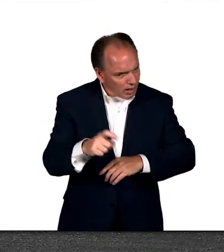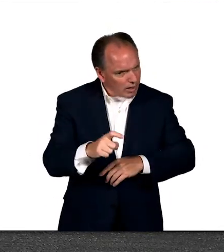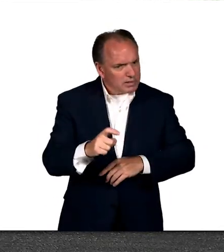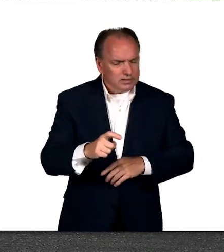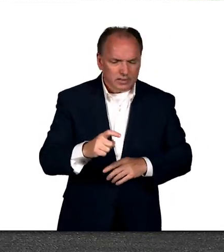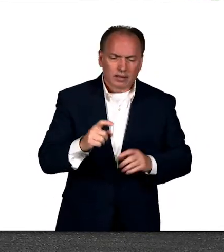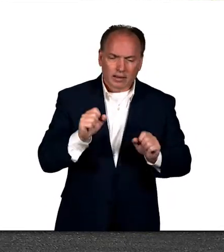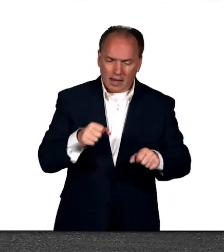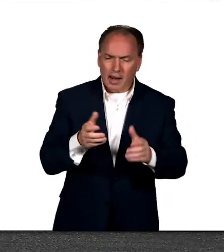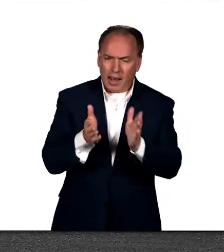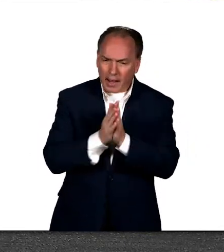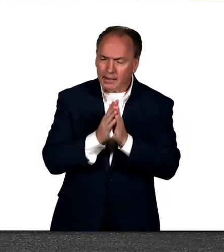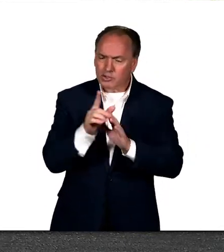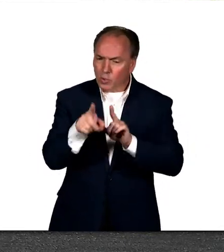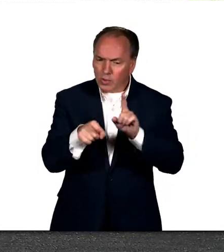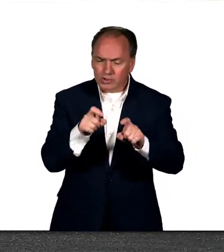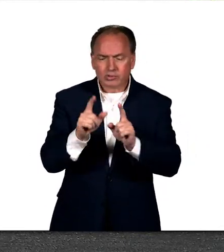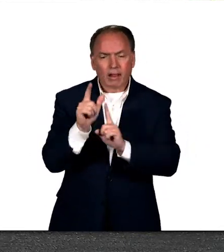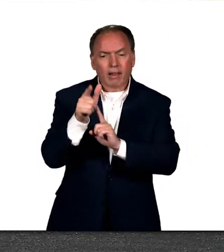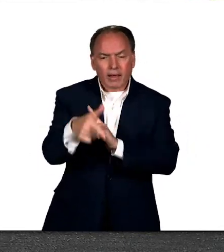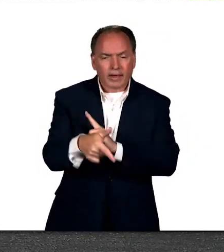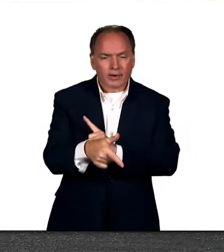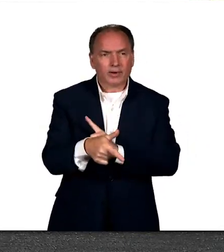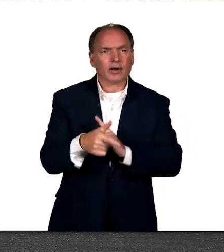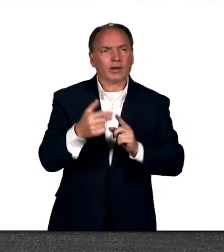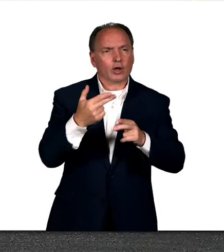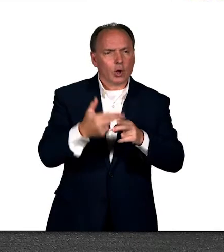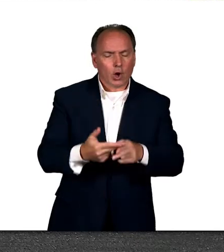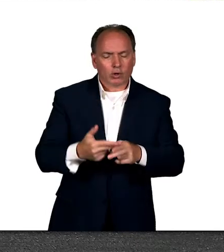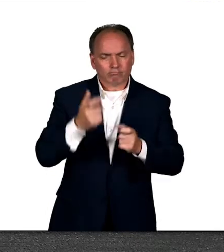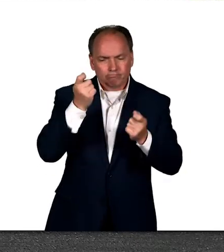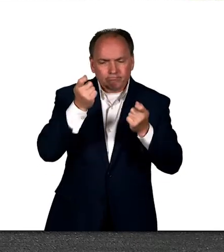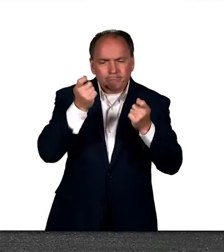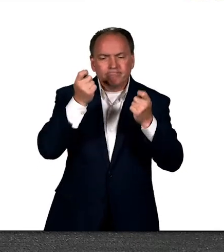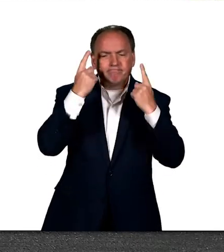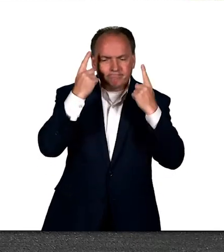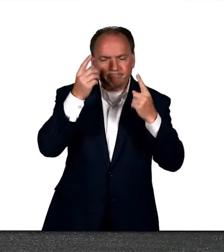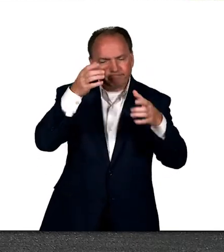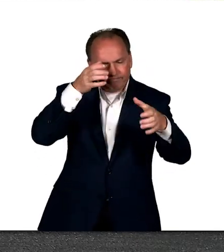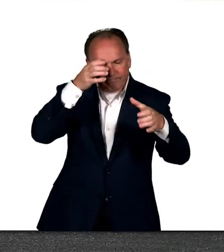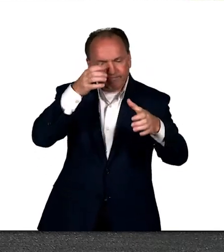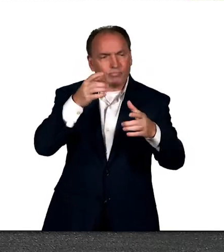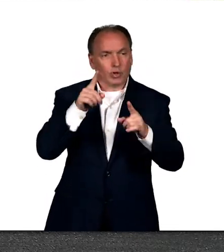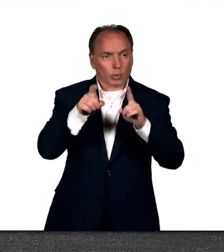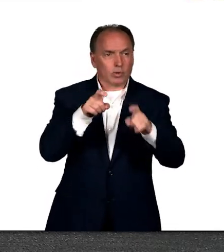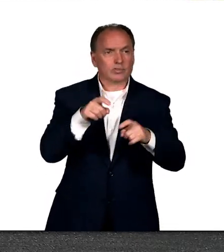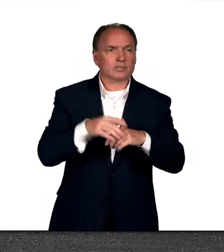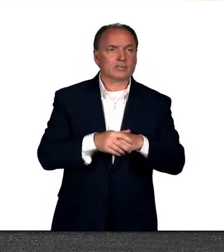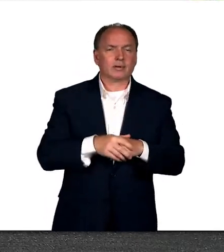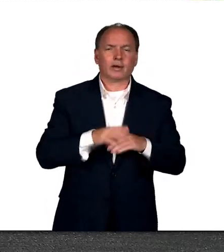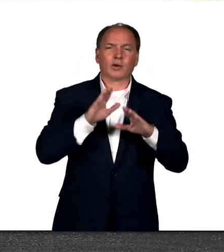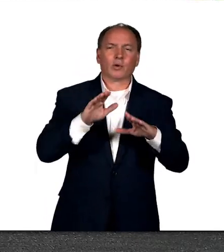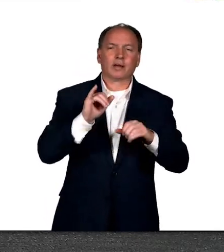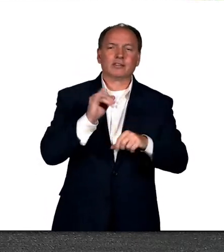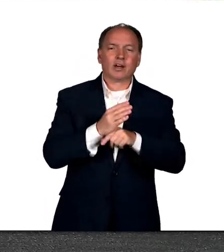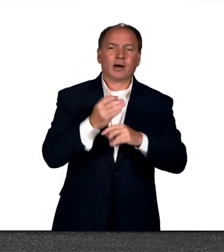grandparent, they can ask you questions about it. Those are called comprehension questions. Great job